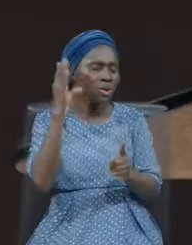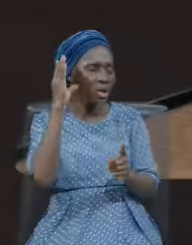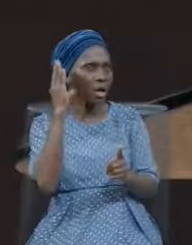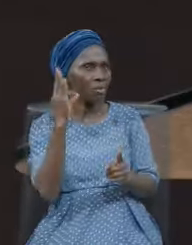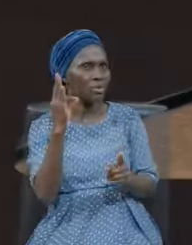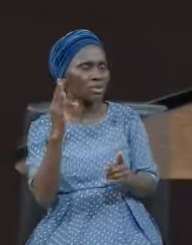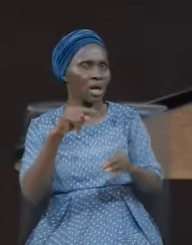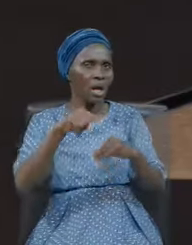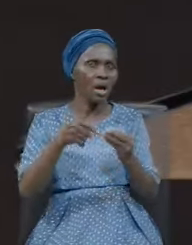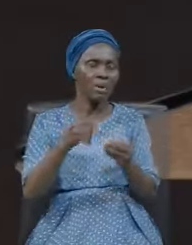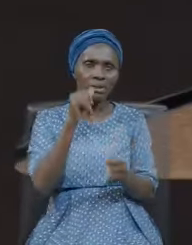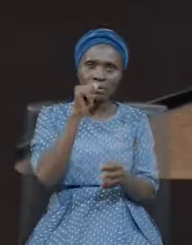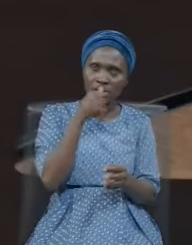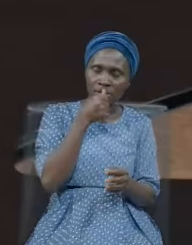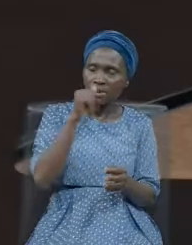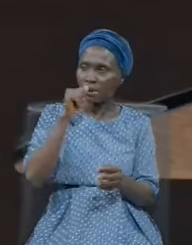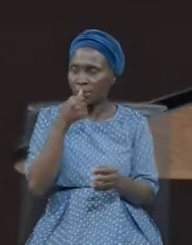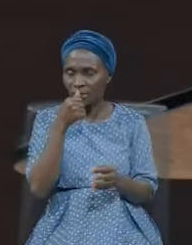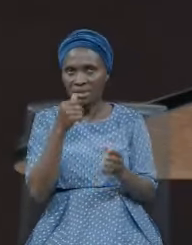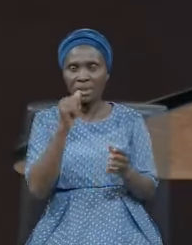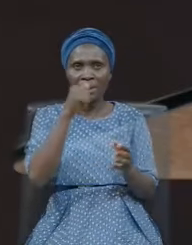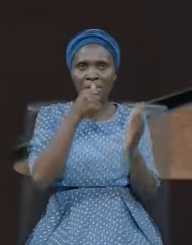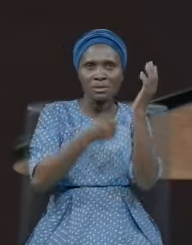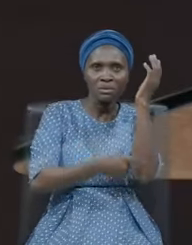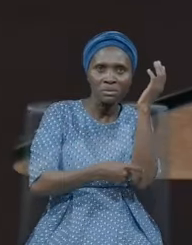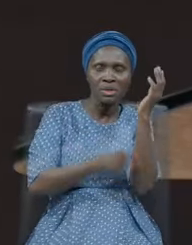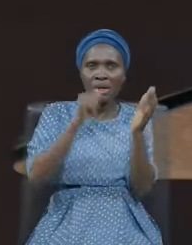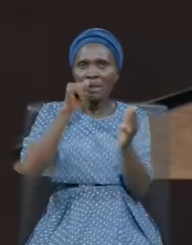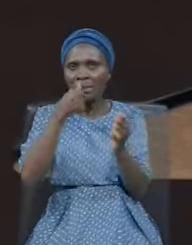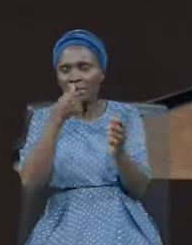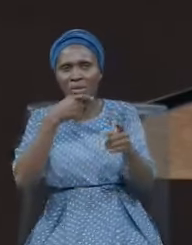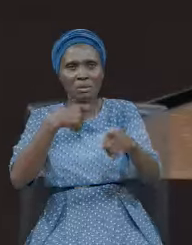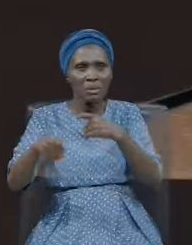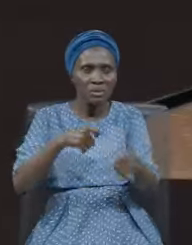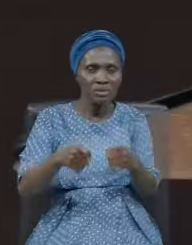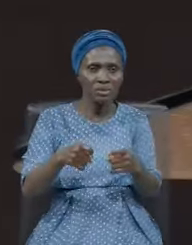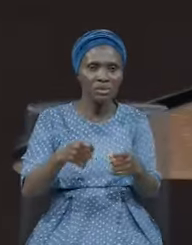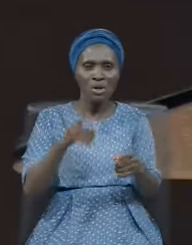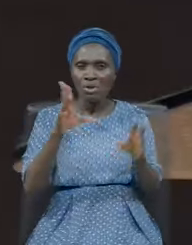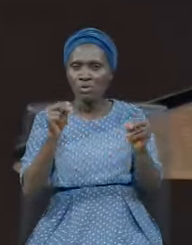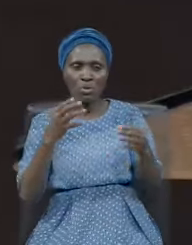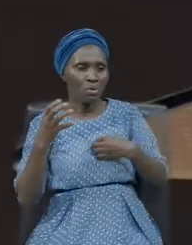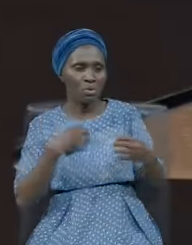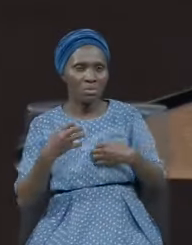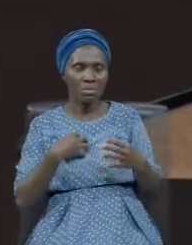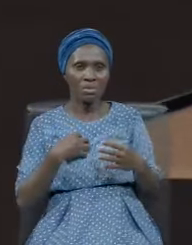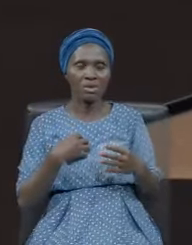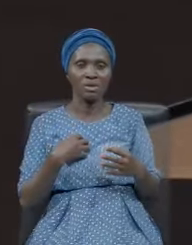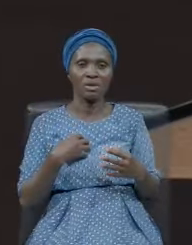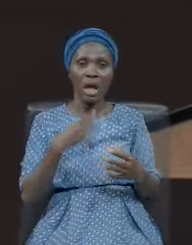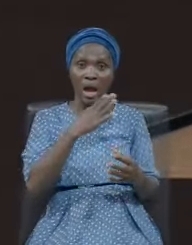enduring temptation, no complaint, no murmuring, you go beyond that. You